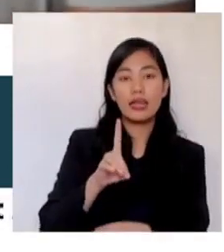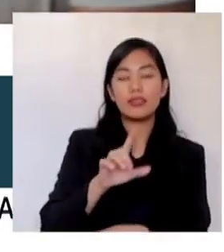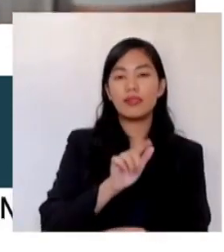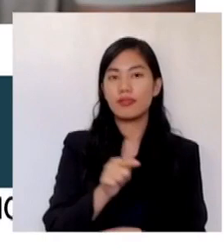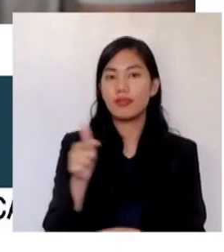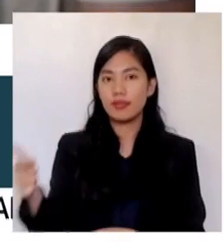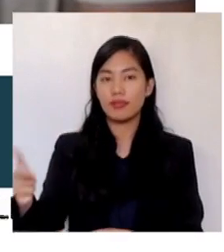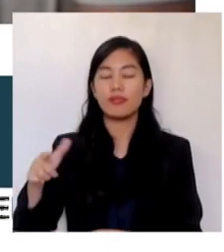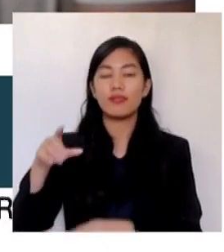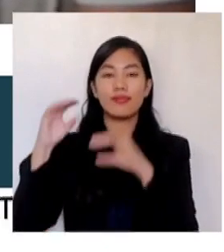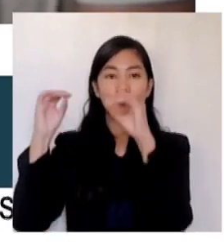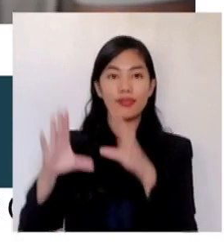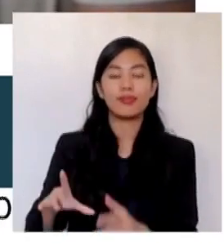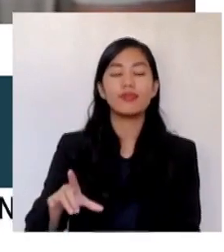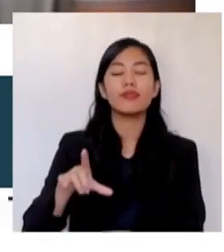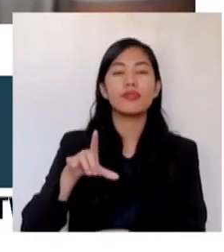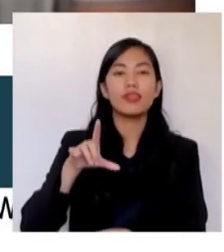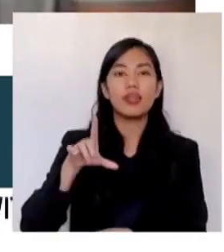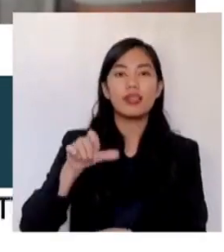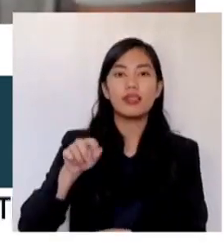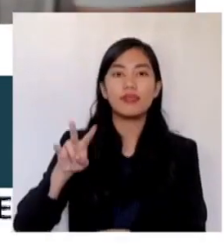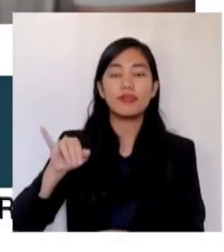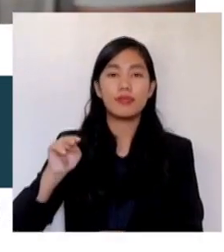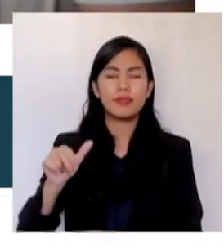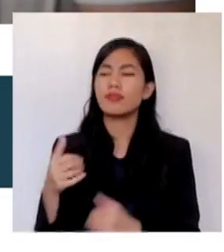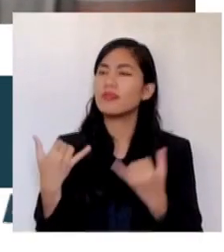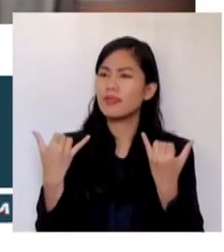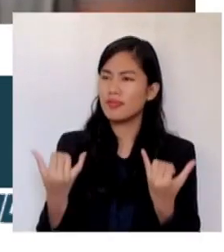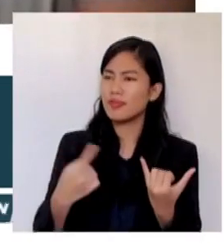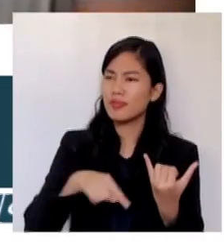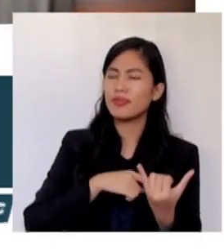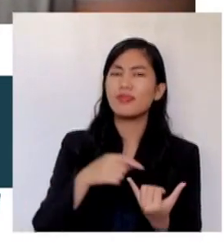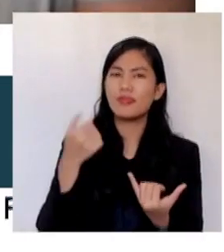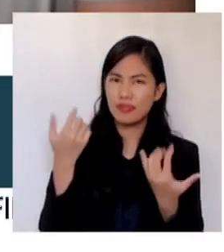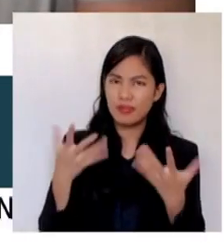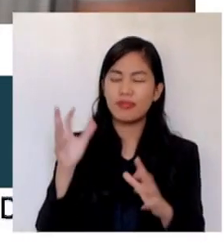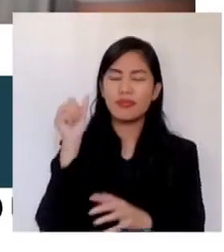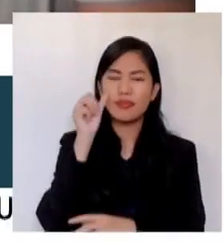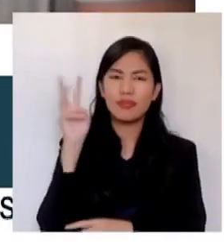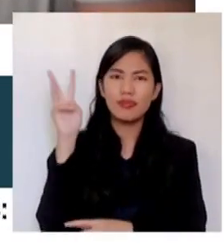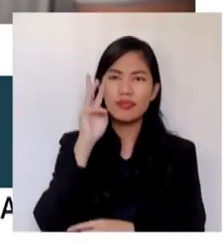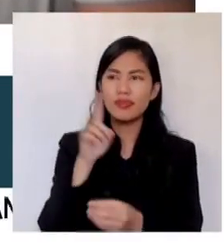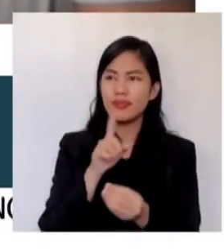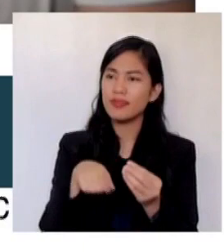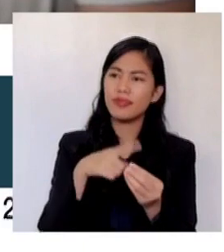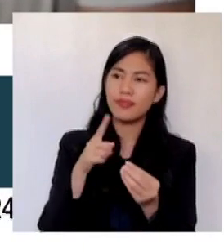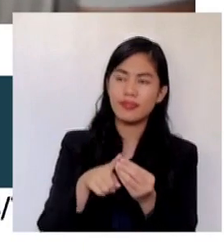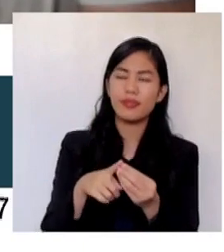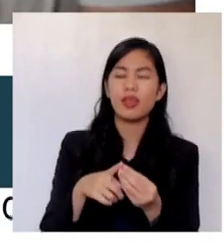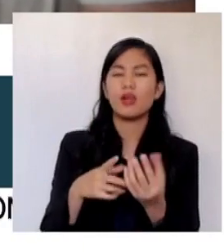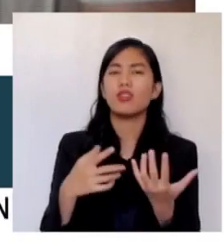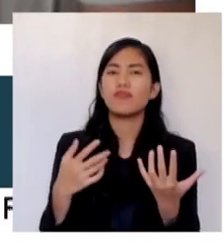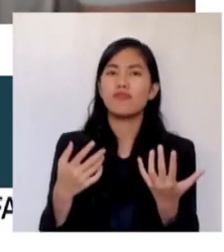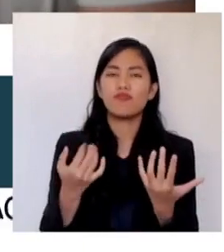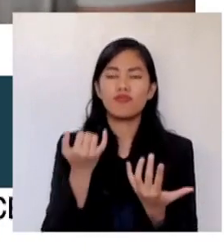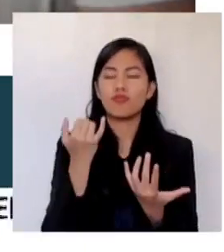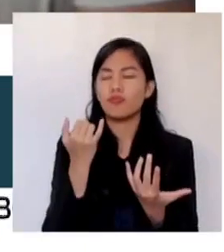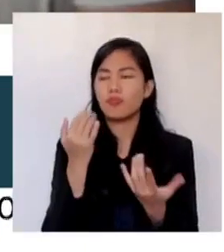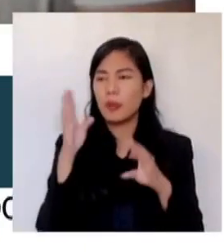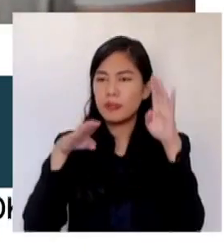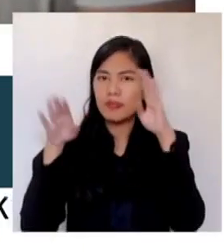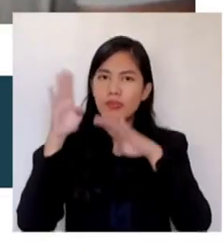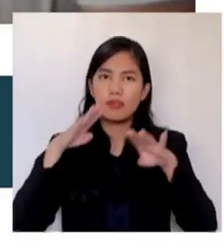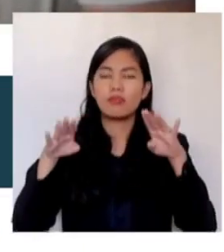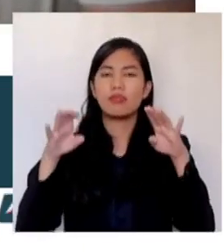Again, we know what's been ailing the education system for so long already. It was only exacerbated by the